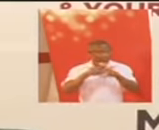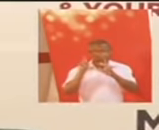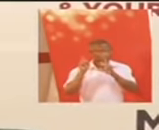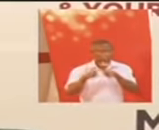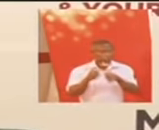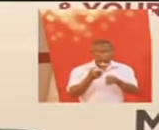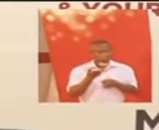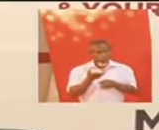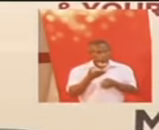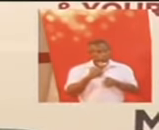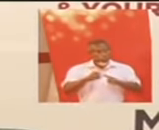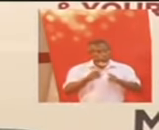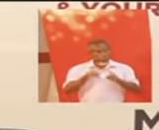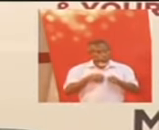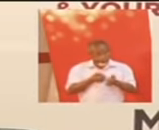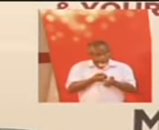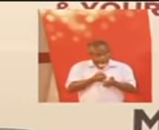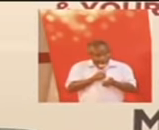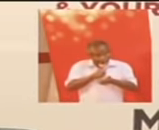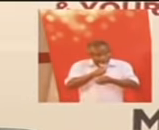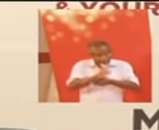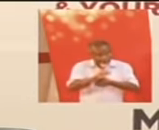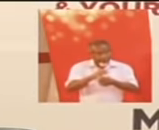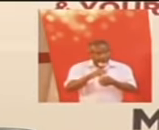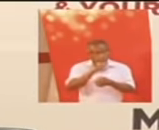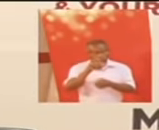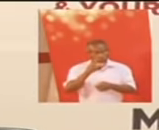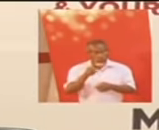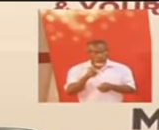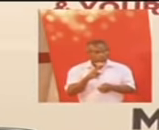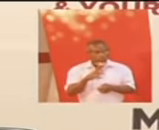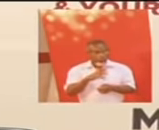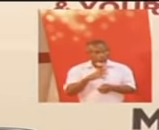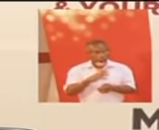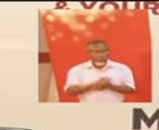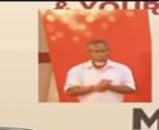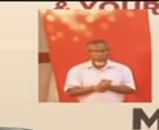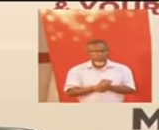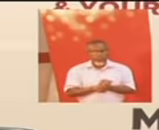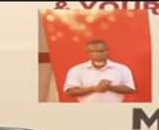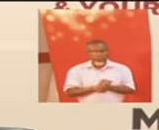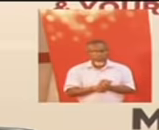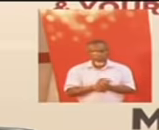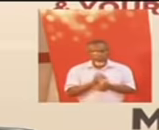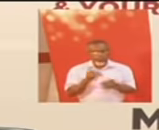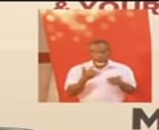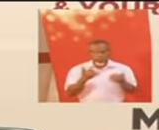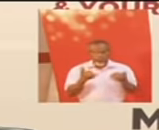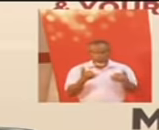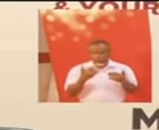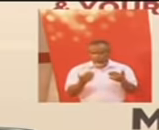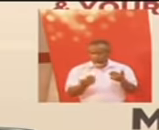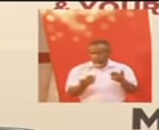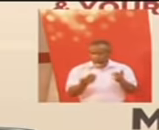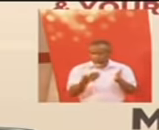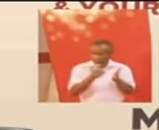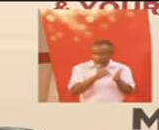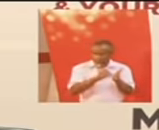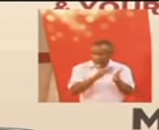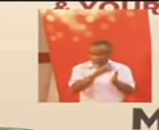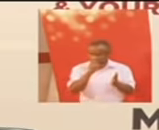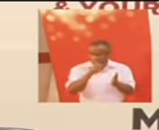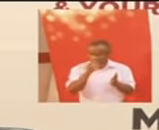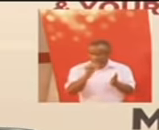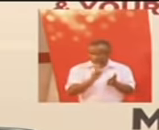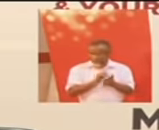in your questions, please, Ms. Budram. And we move to some repeat questions. CL Communications, we're going